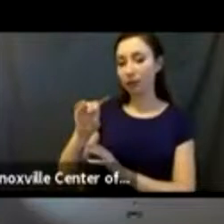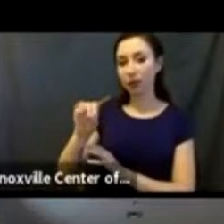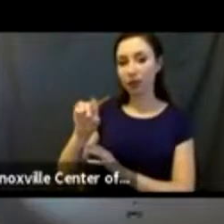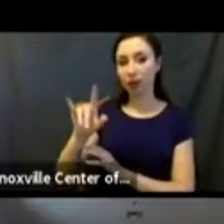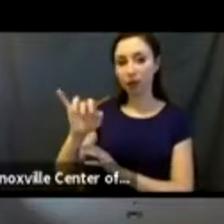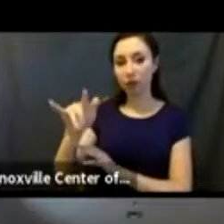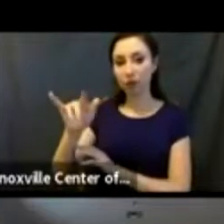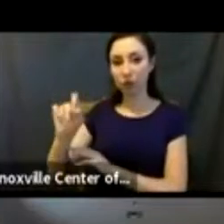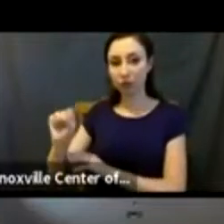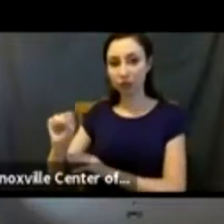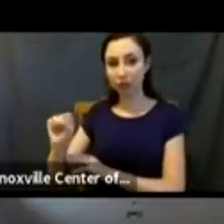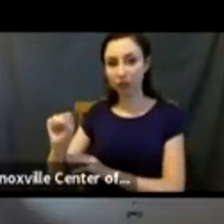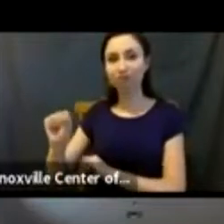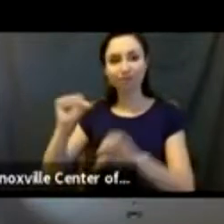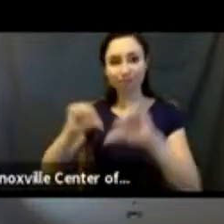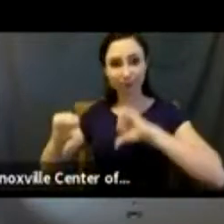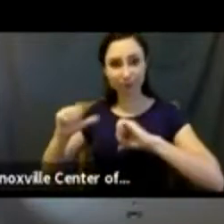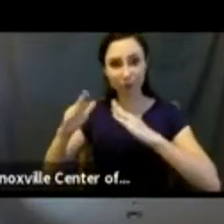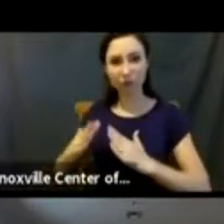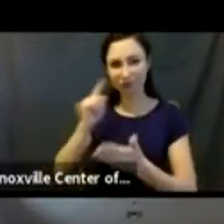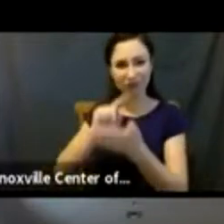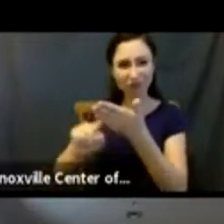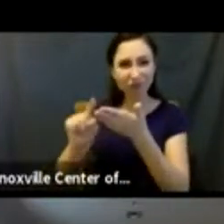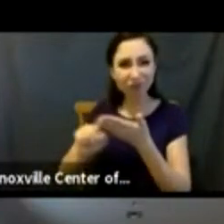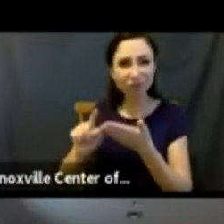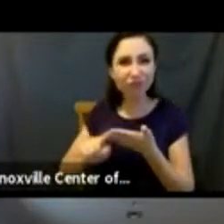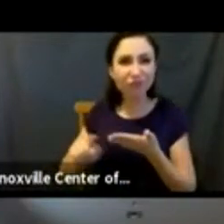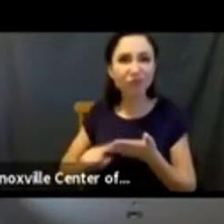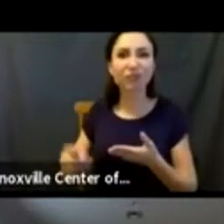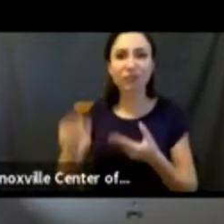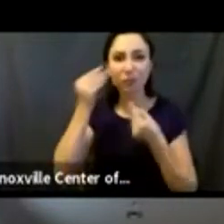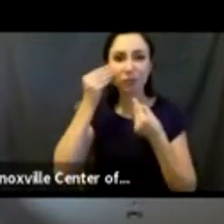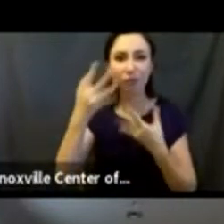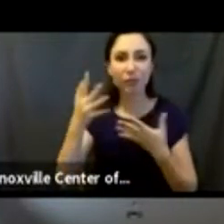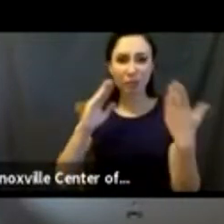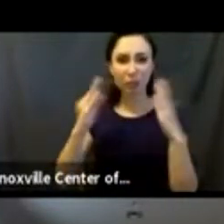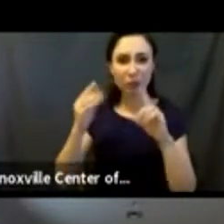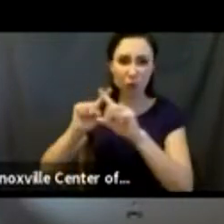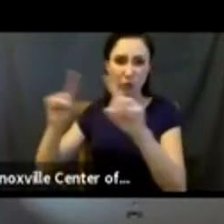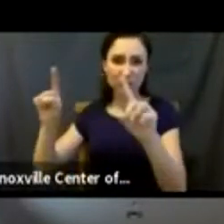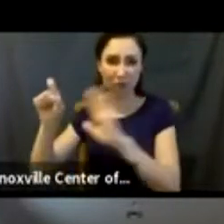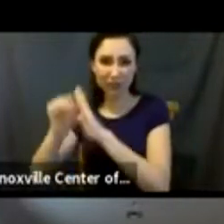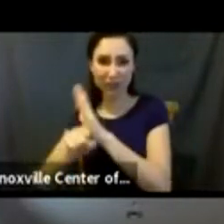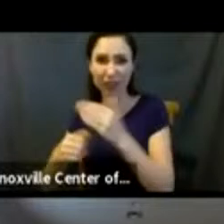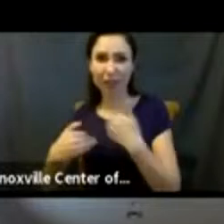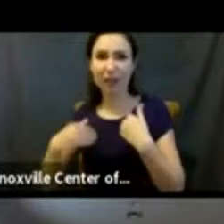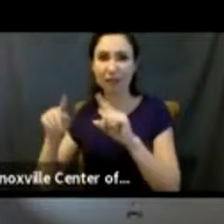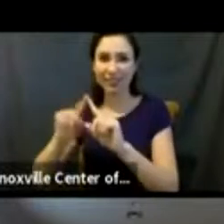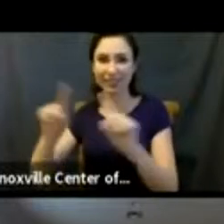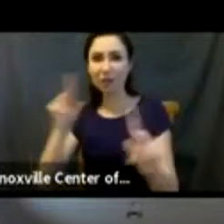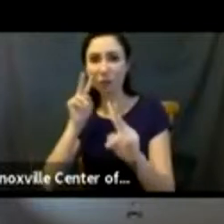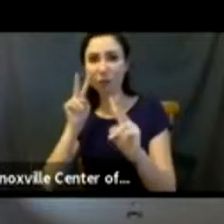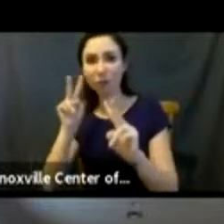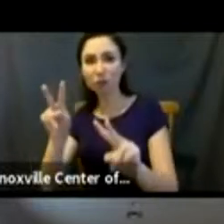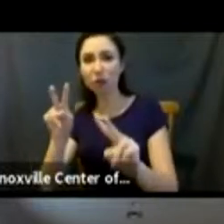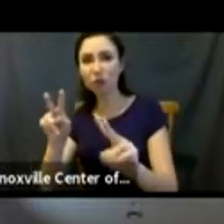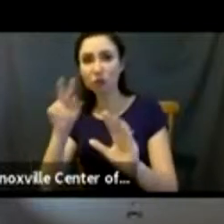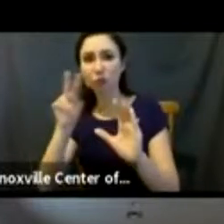look at information? I would assume they do look at information from other states that have completely different trajectories in terms